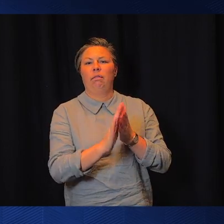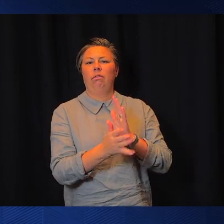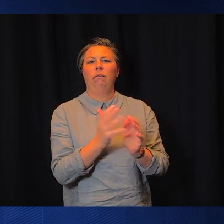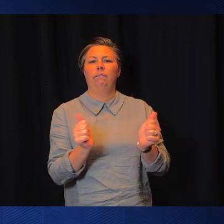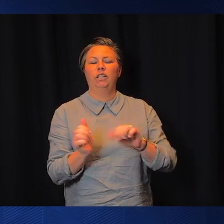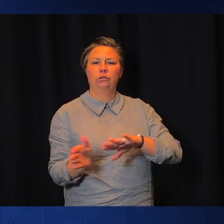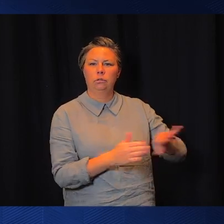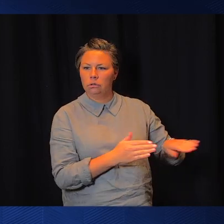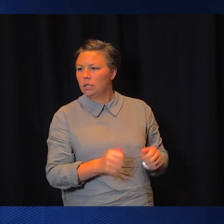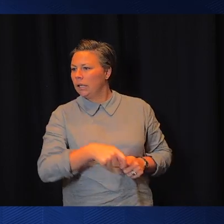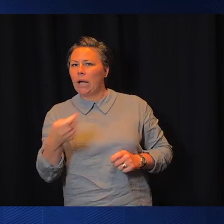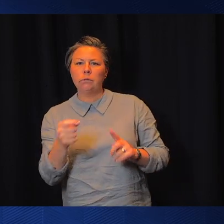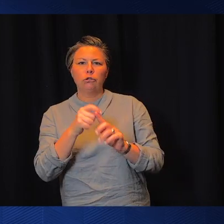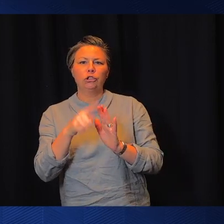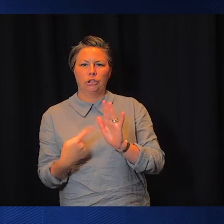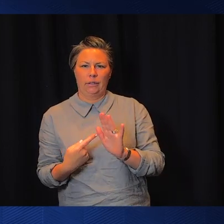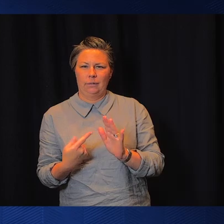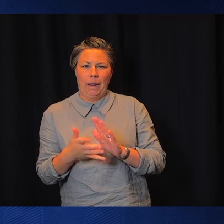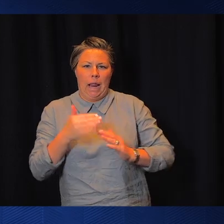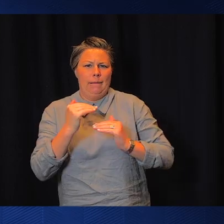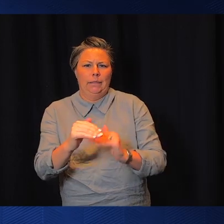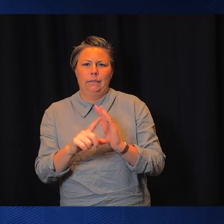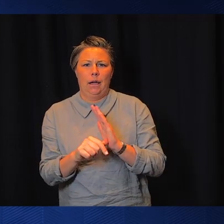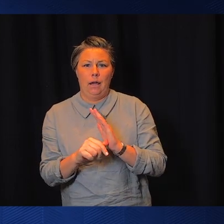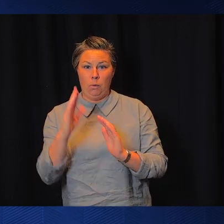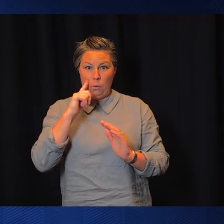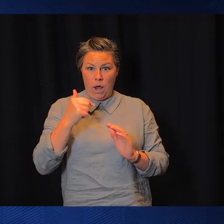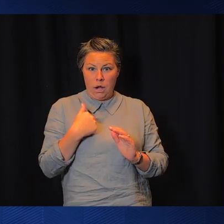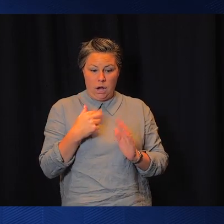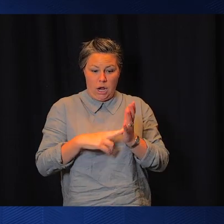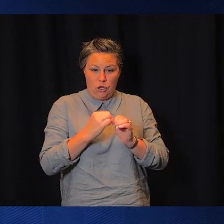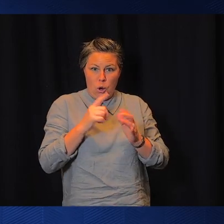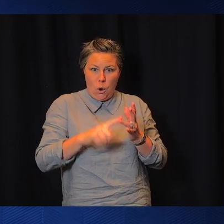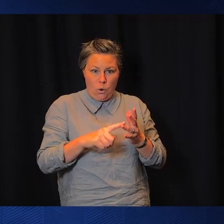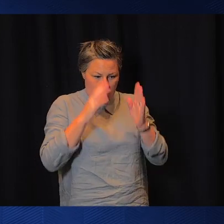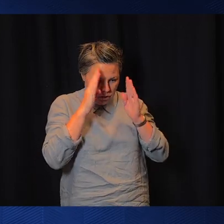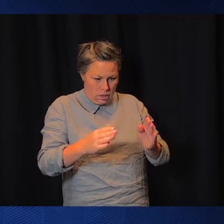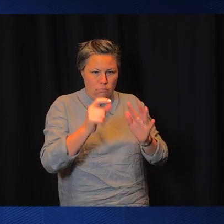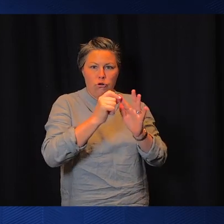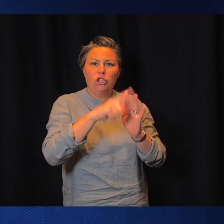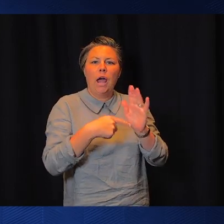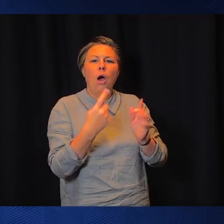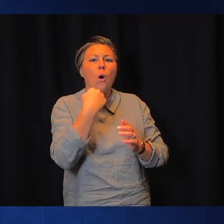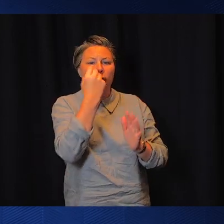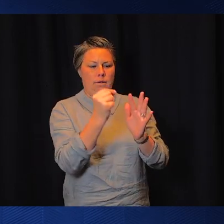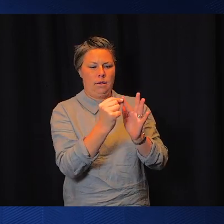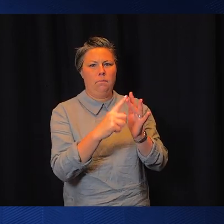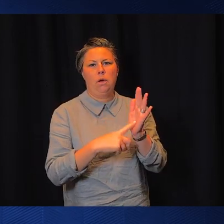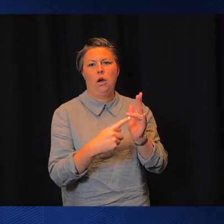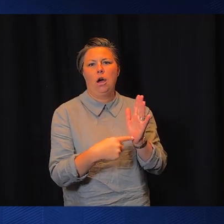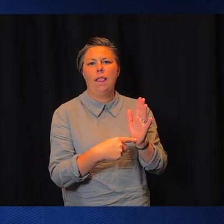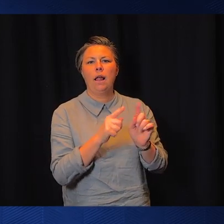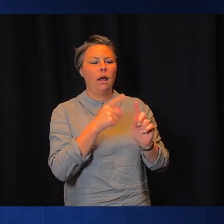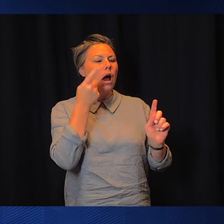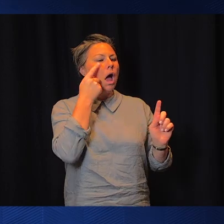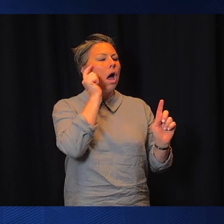or during the time of those NGOs working, they do it as a pilot project on in several areas